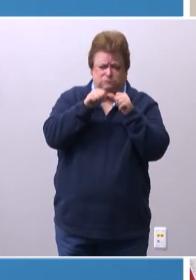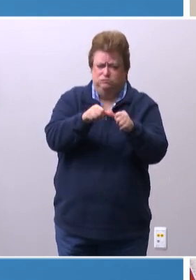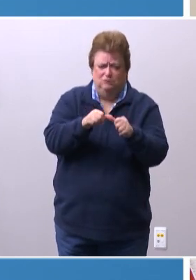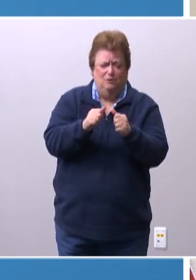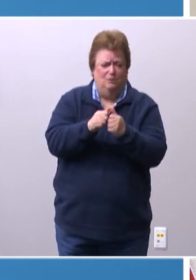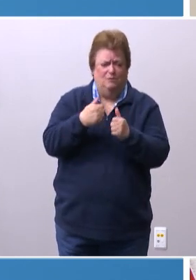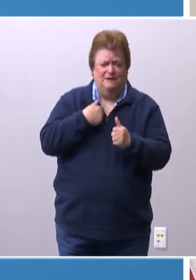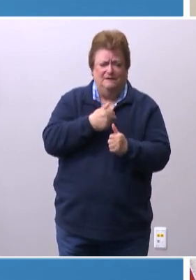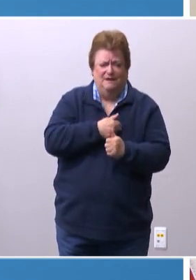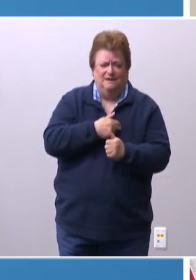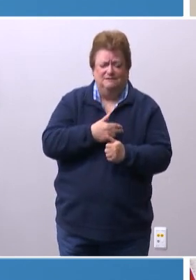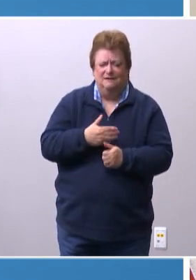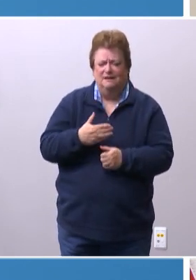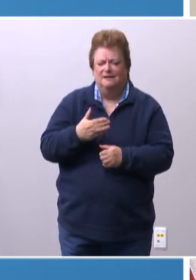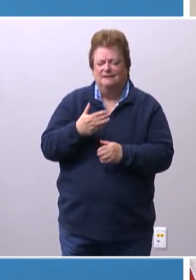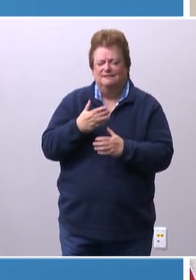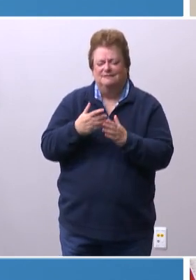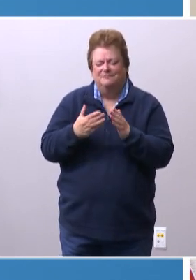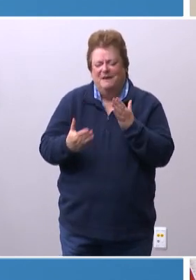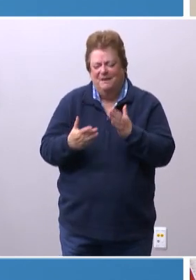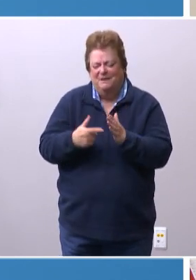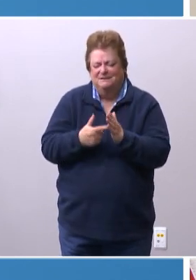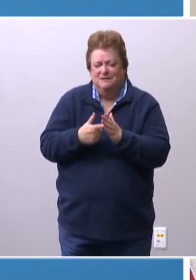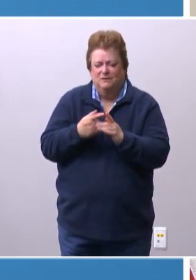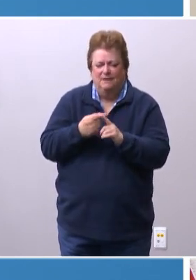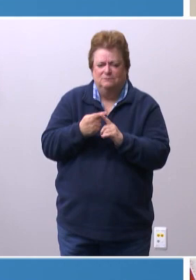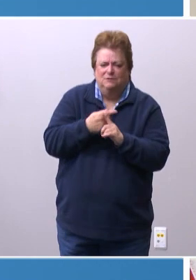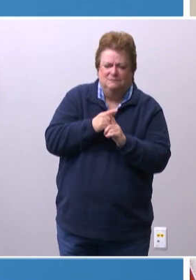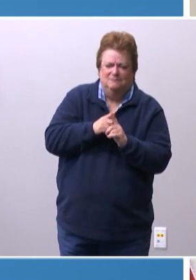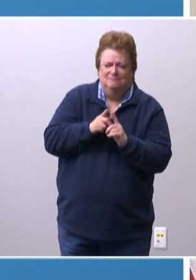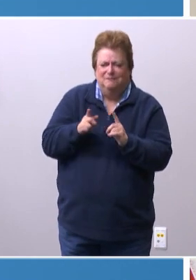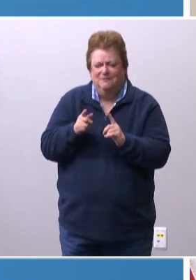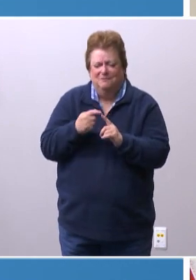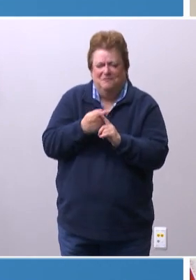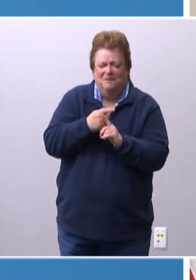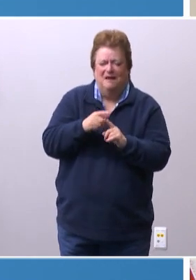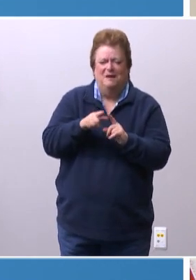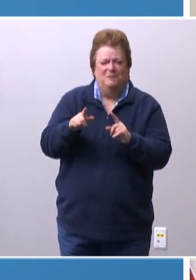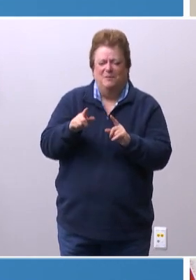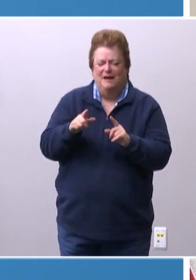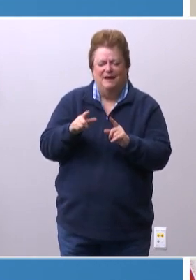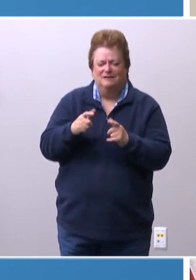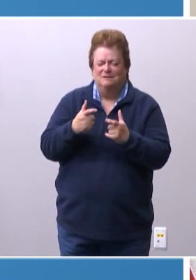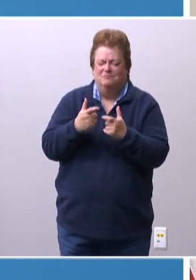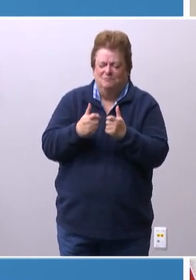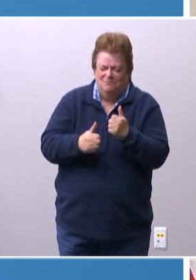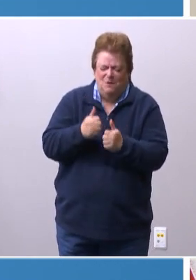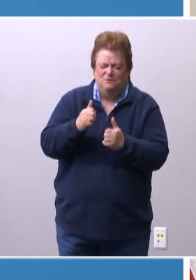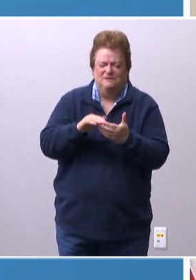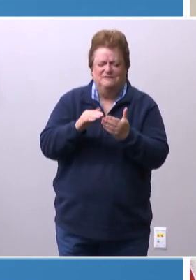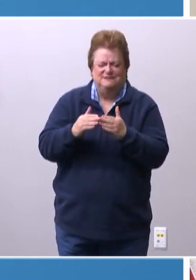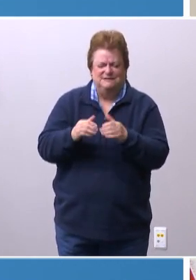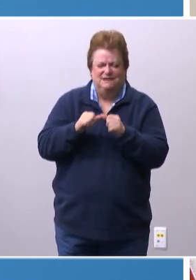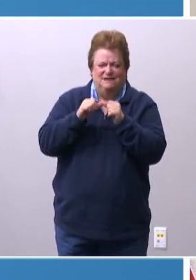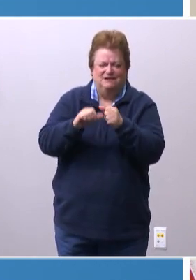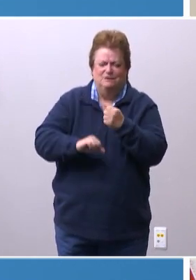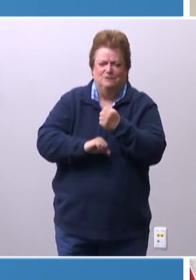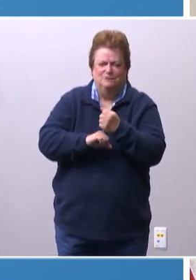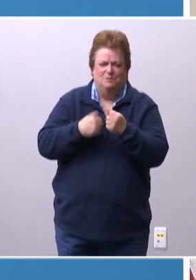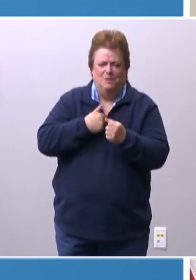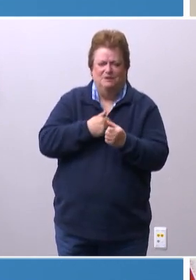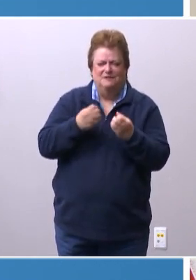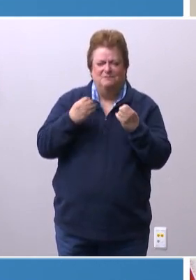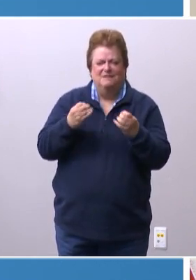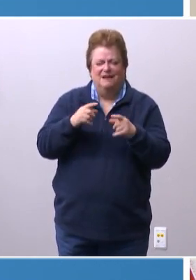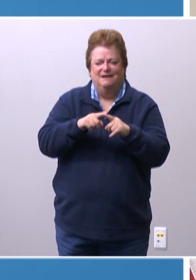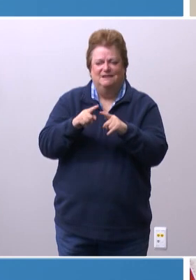be a detractor here or there, but I would just say the large bulk of the city just continues to support us in so many ways. They